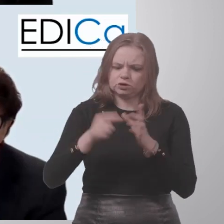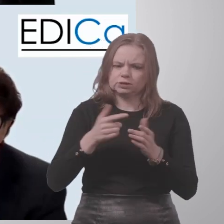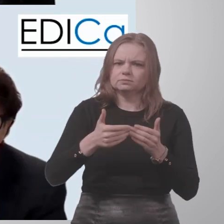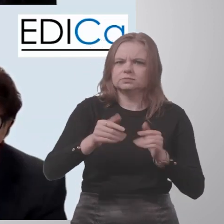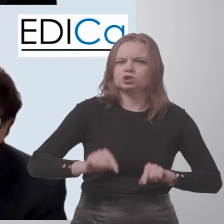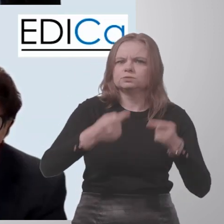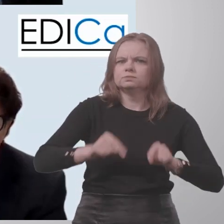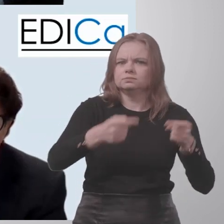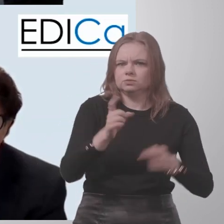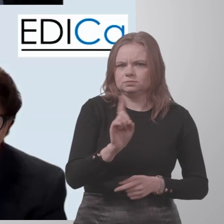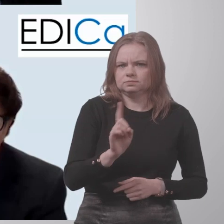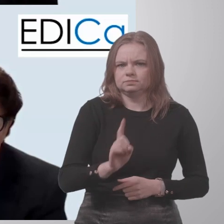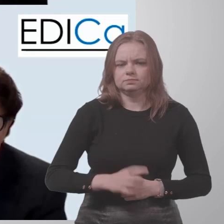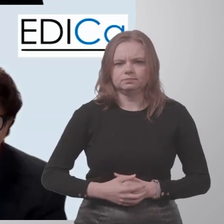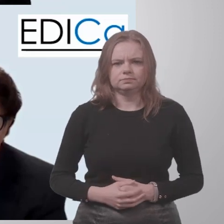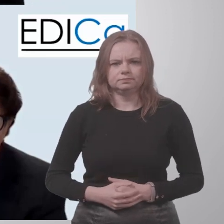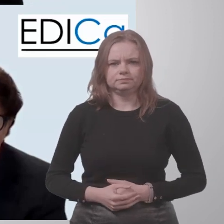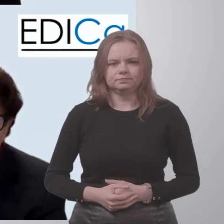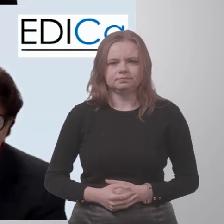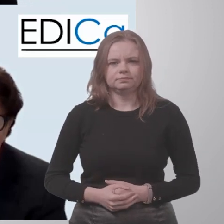Kate, would you like to take that So, question? yeah.